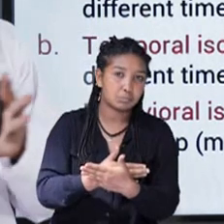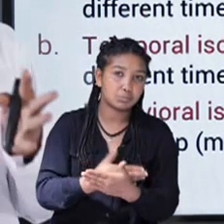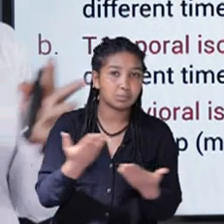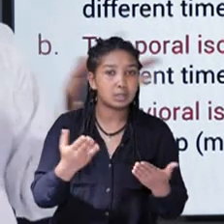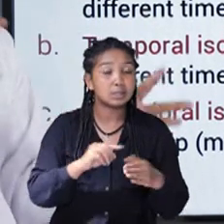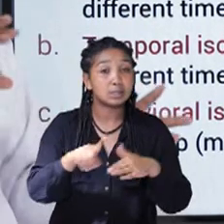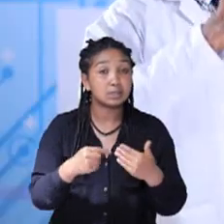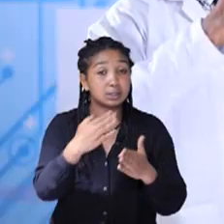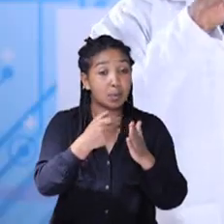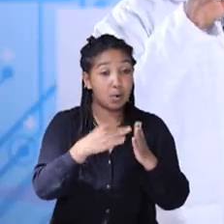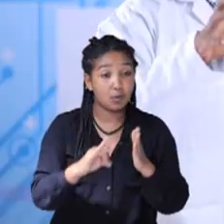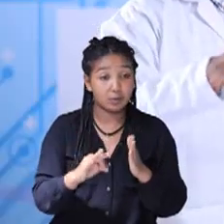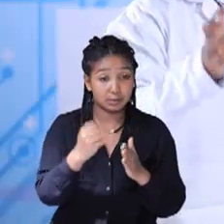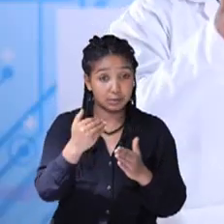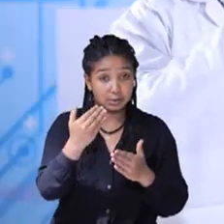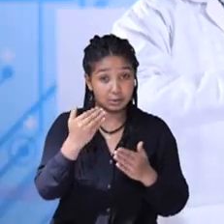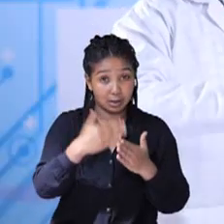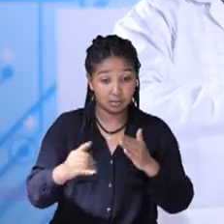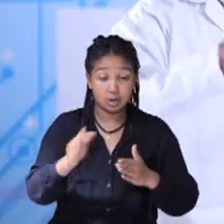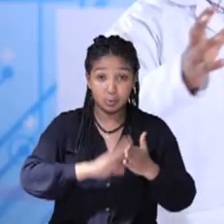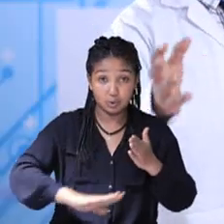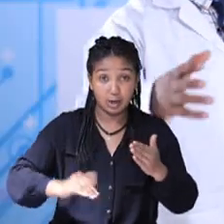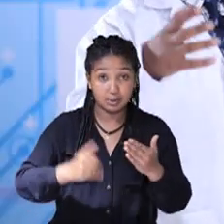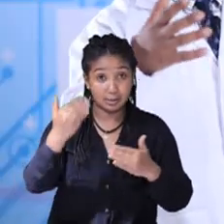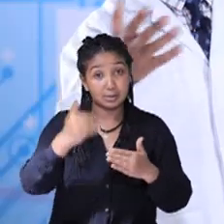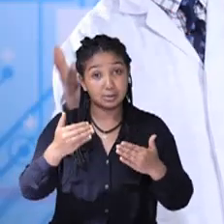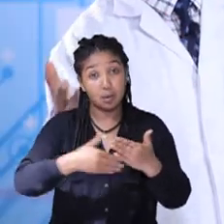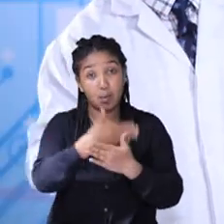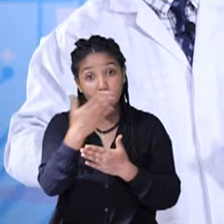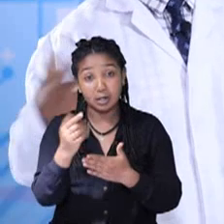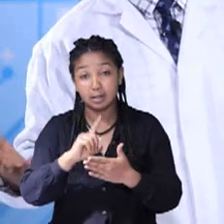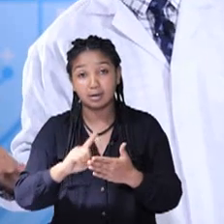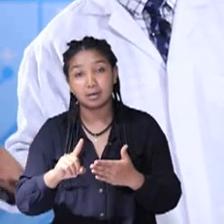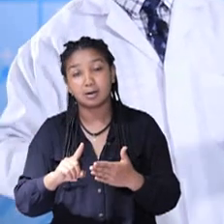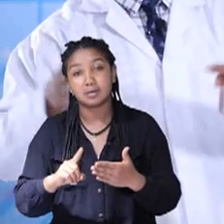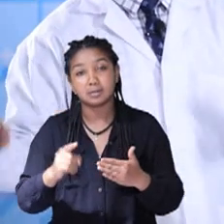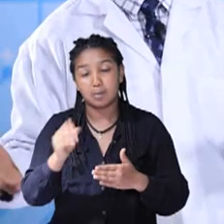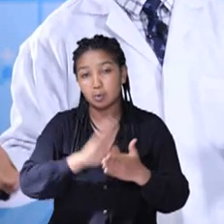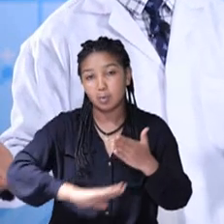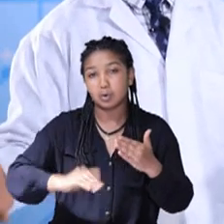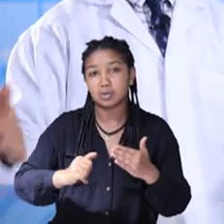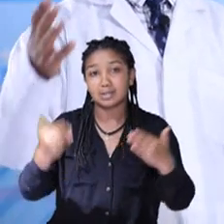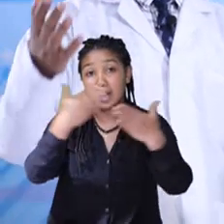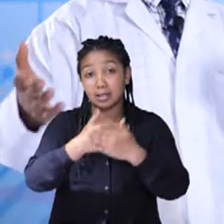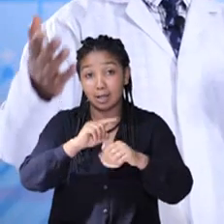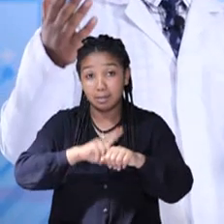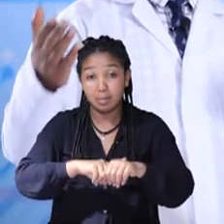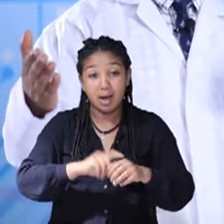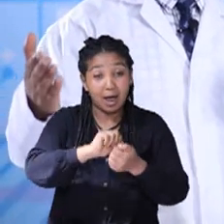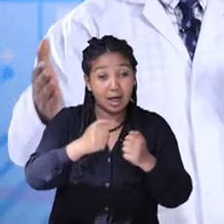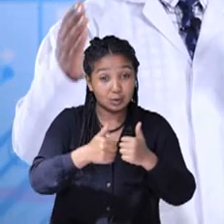evening. So some reproduce at the morning, some reproduce at noon, and some reproduce at night time. So